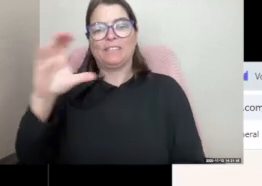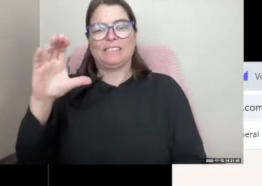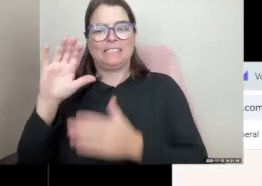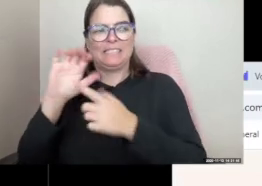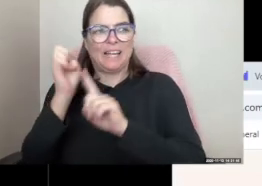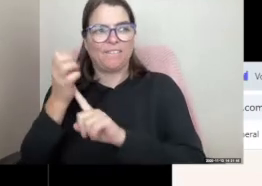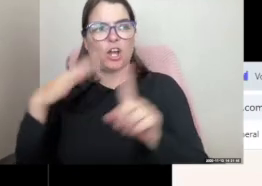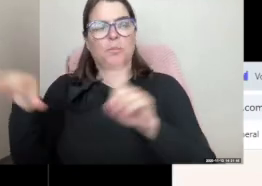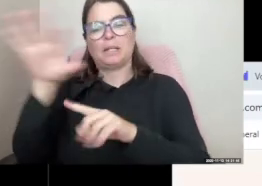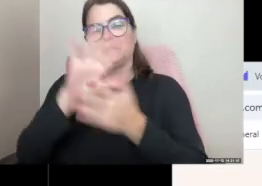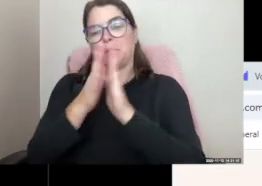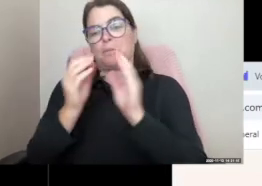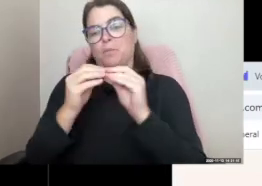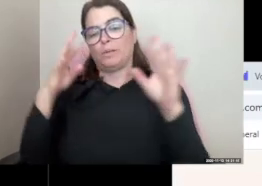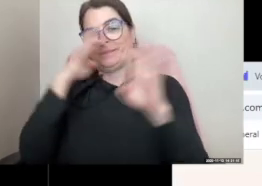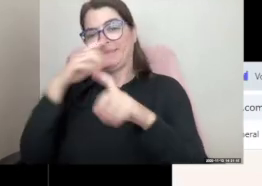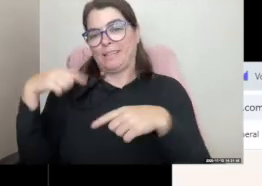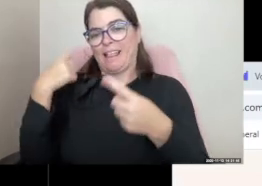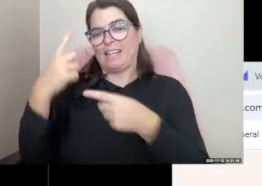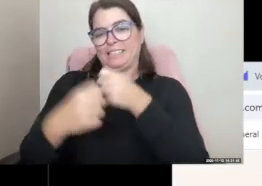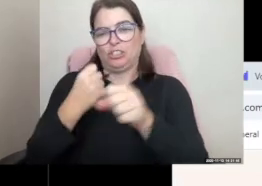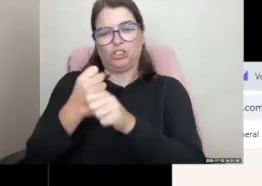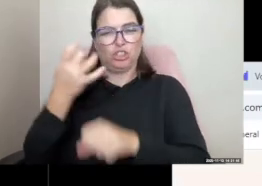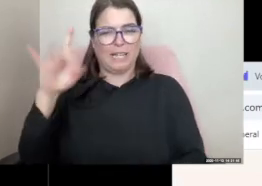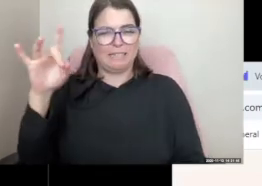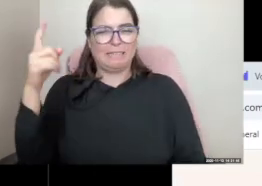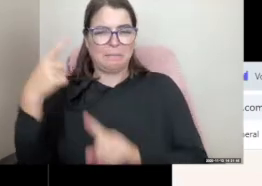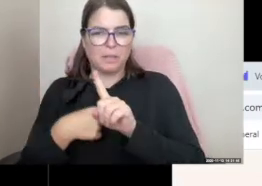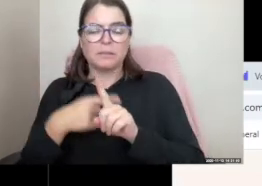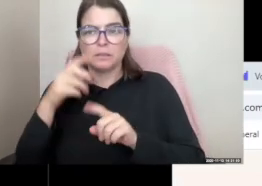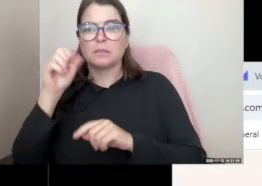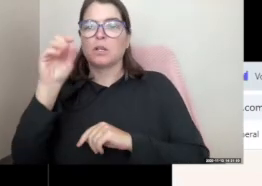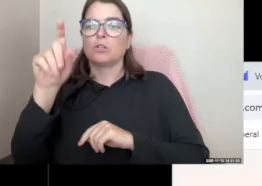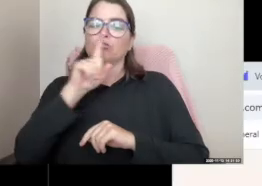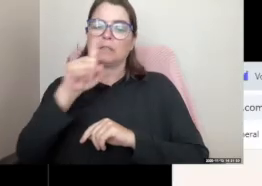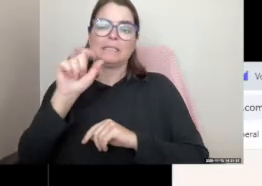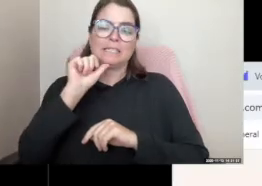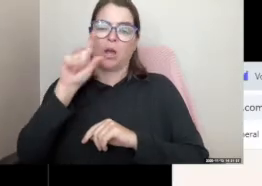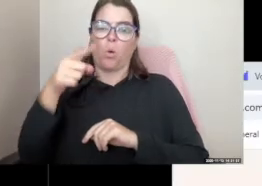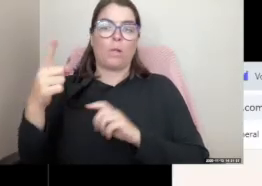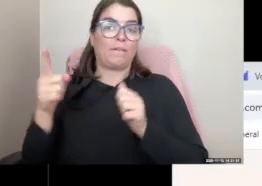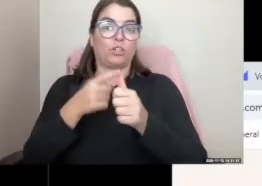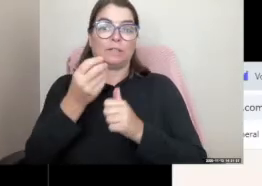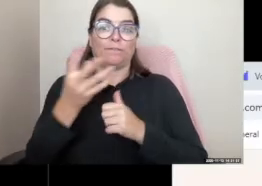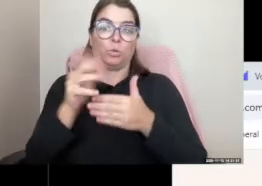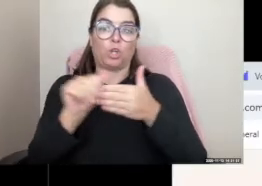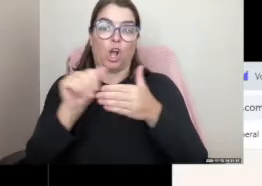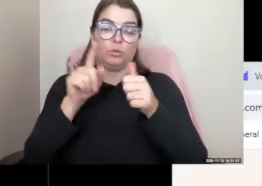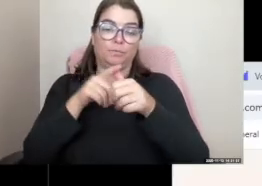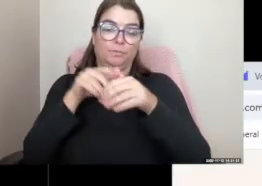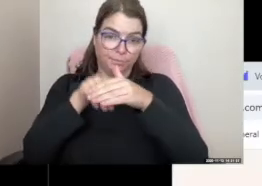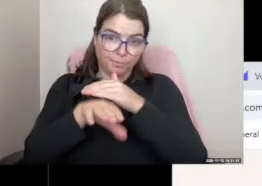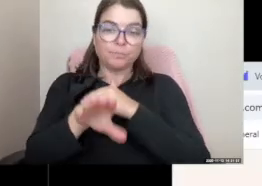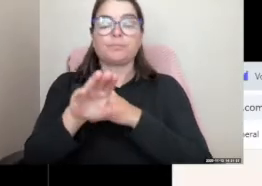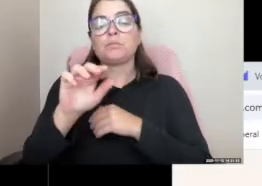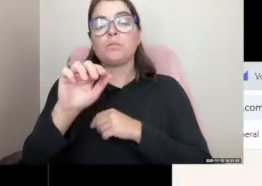these R&D projects. This is something that's more important now than ever as climate tech, clean tech, venture capital